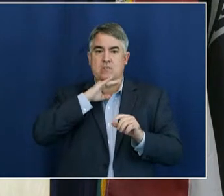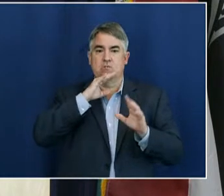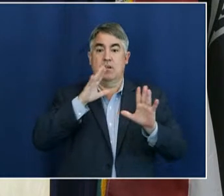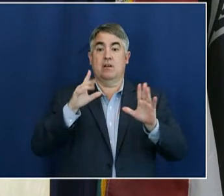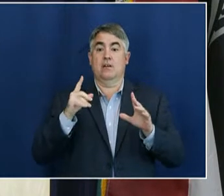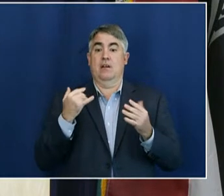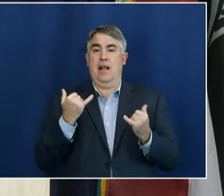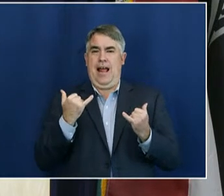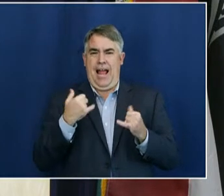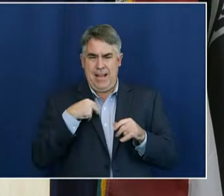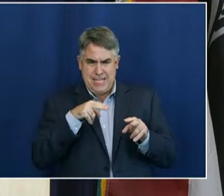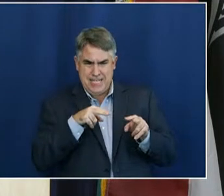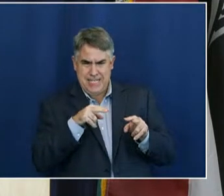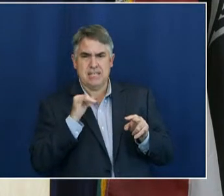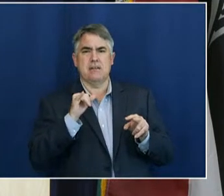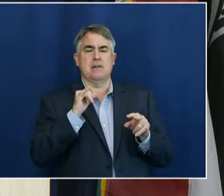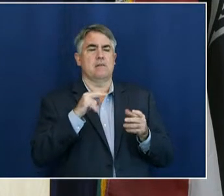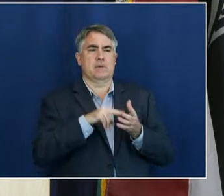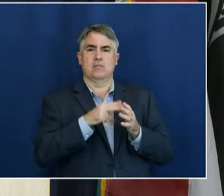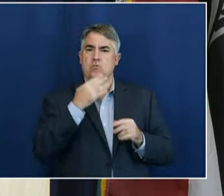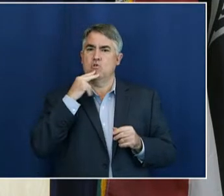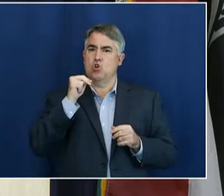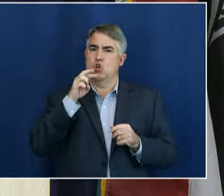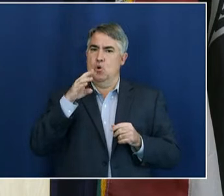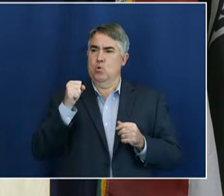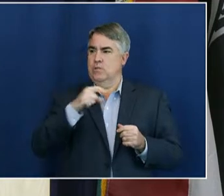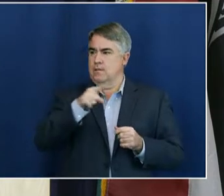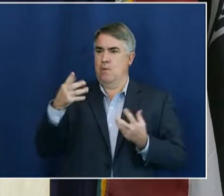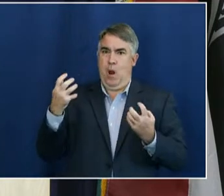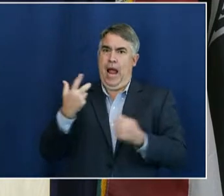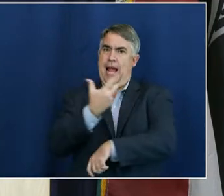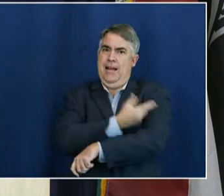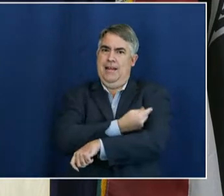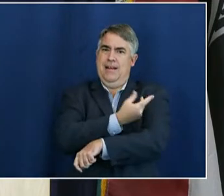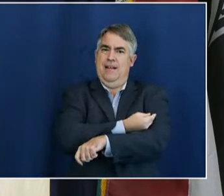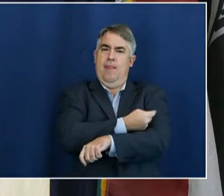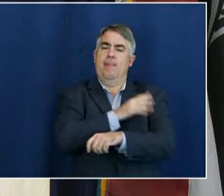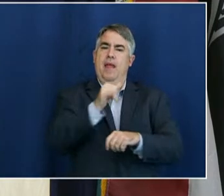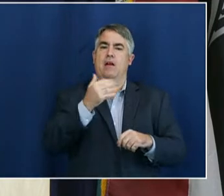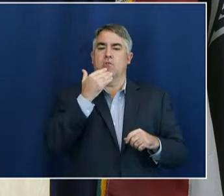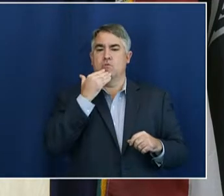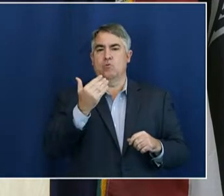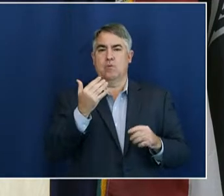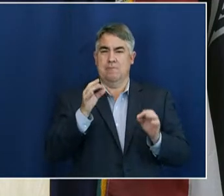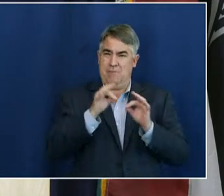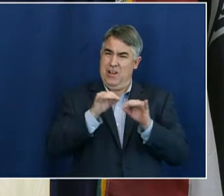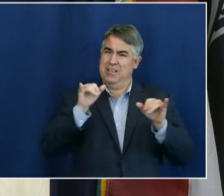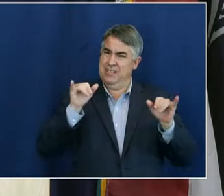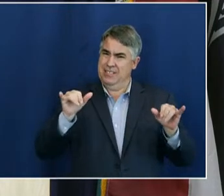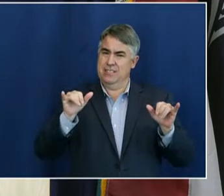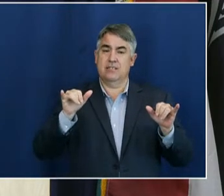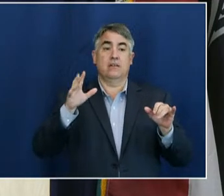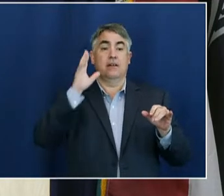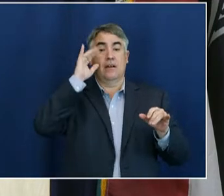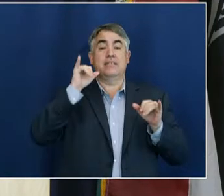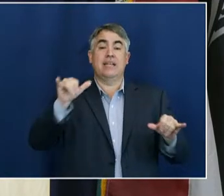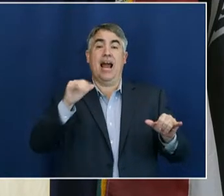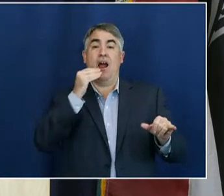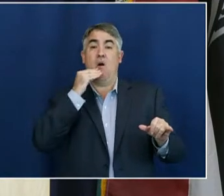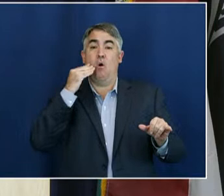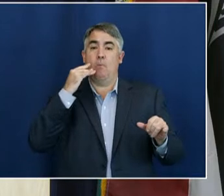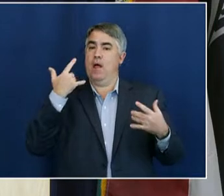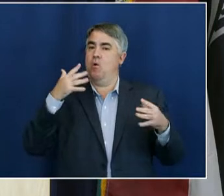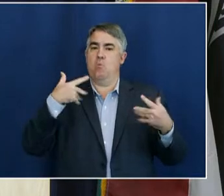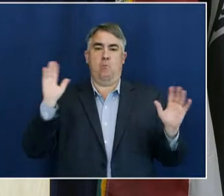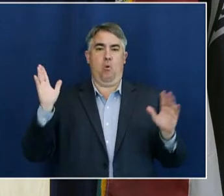overall at the demand of where we are. Well, the stay-at-home orders have been lifted with San Diego County now back in the purple tier, and with